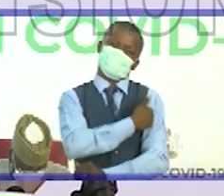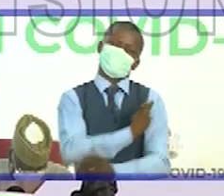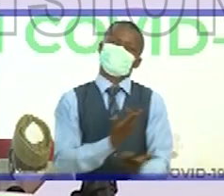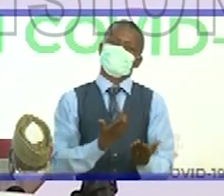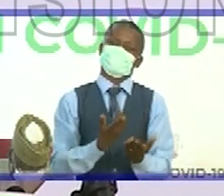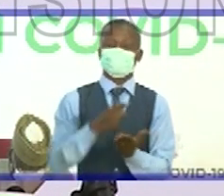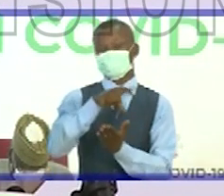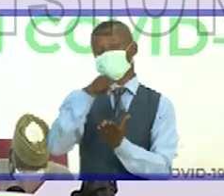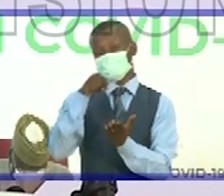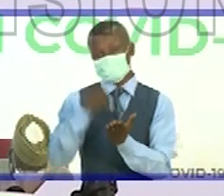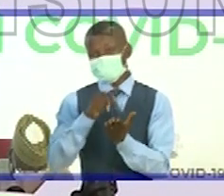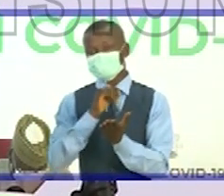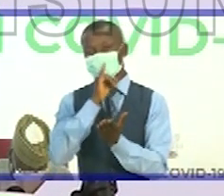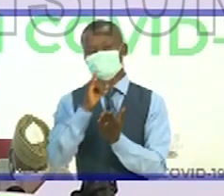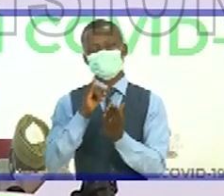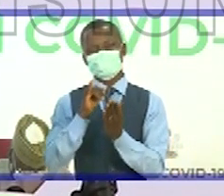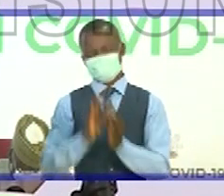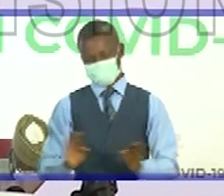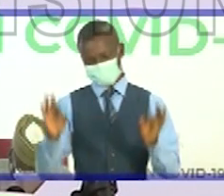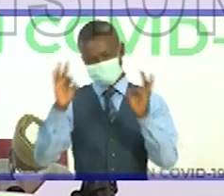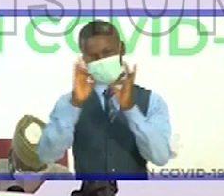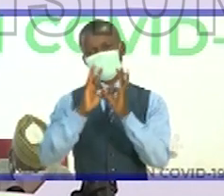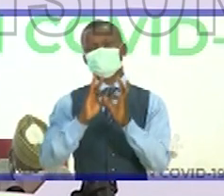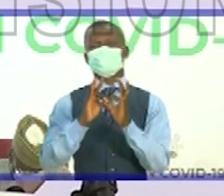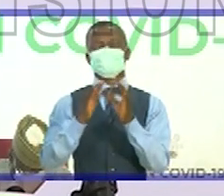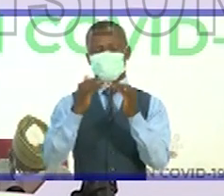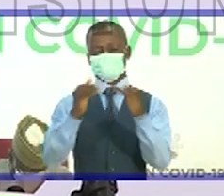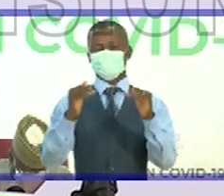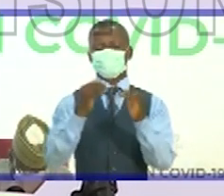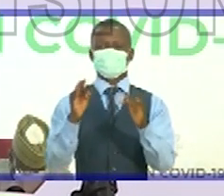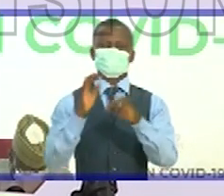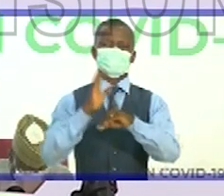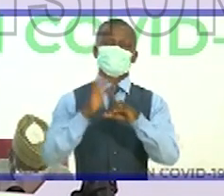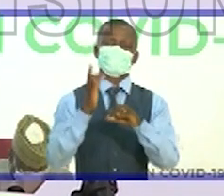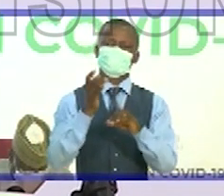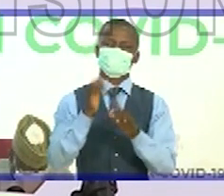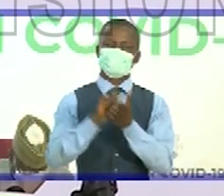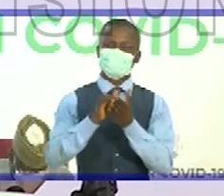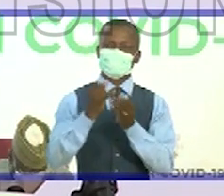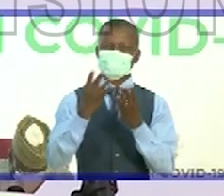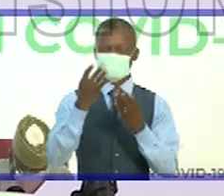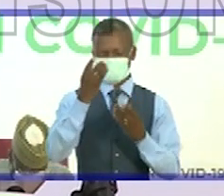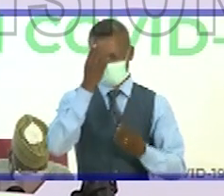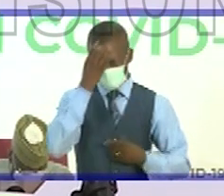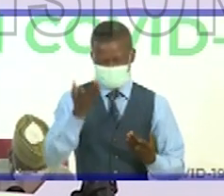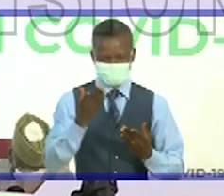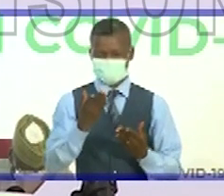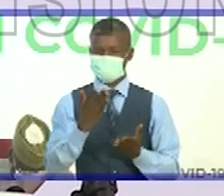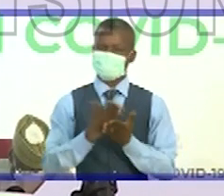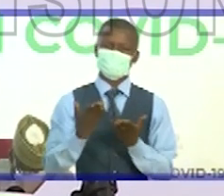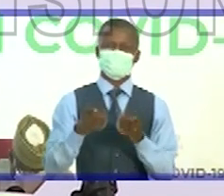This has been the mainstay of interventions against many infectious diseases from polio to measles,